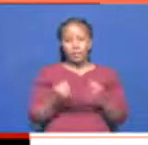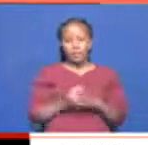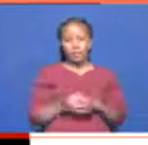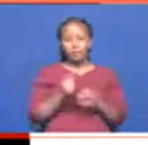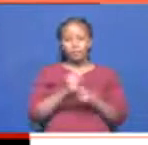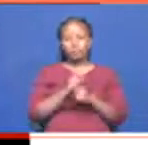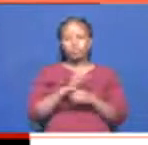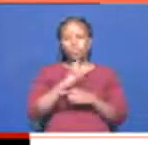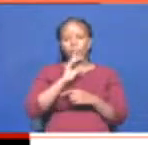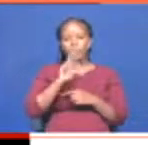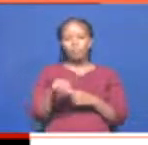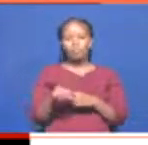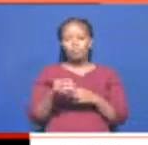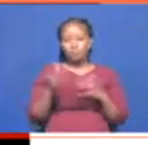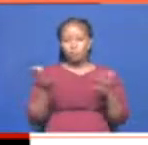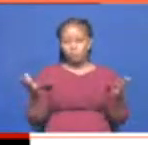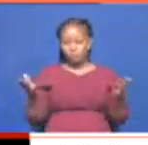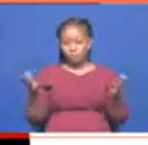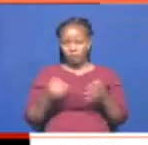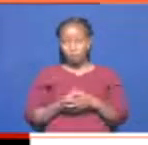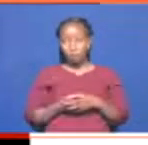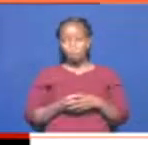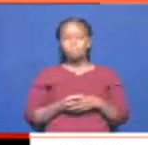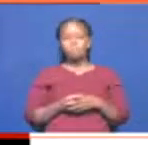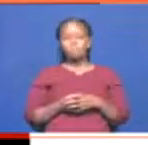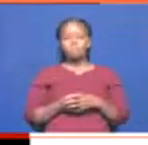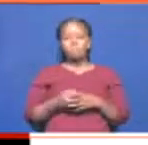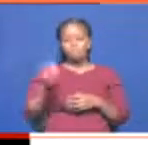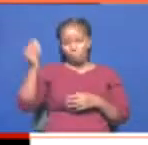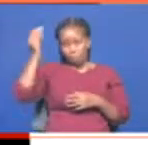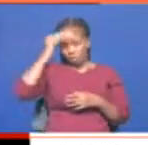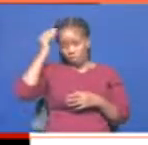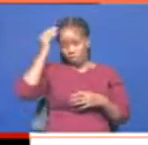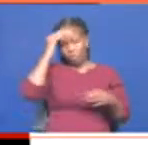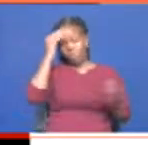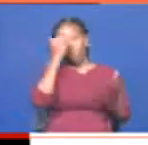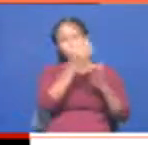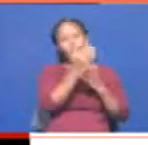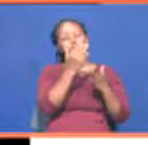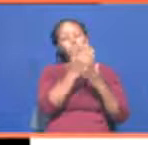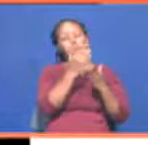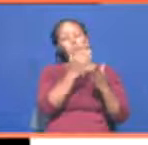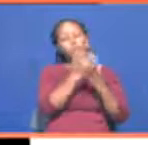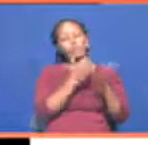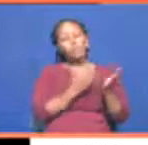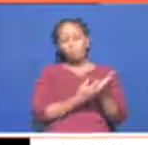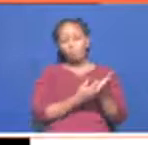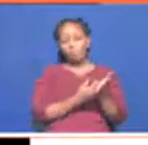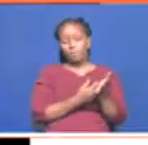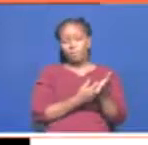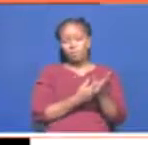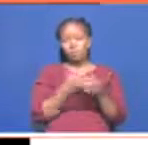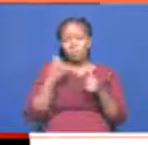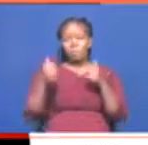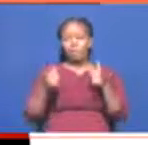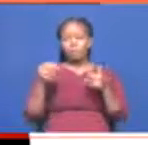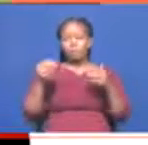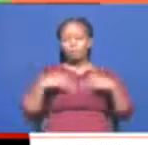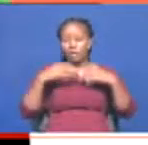ensure that the education programs within the